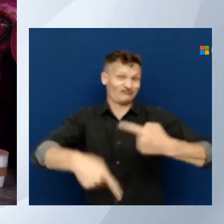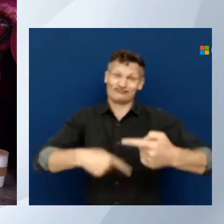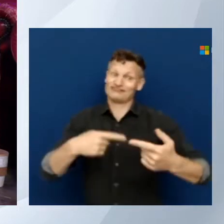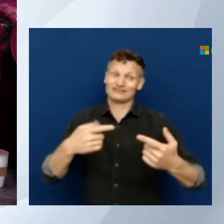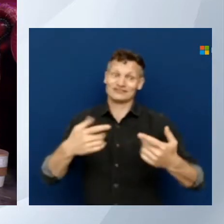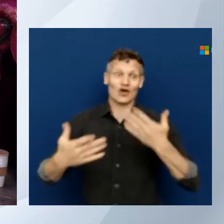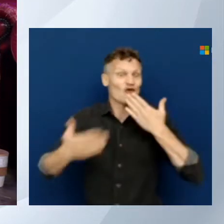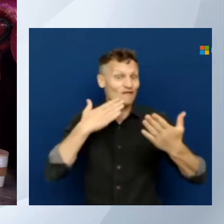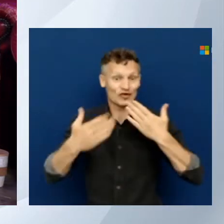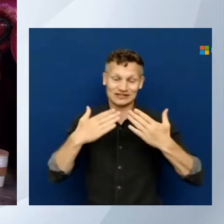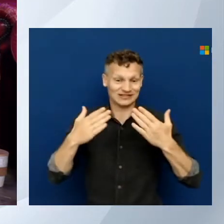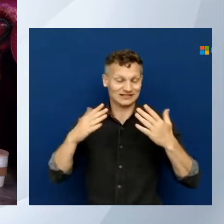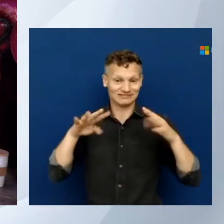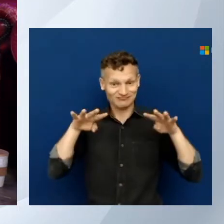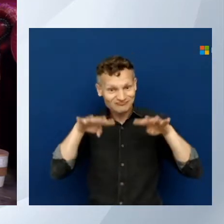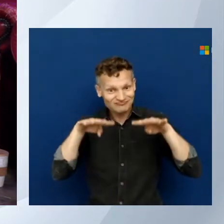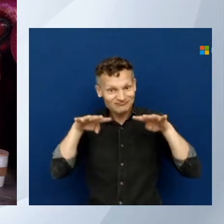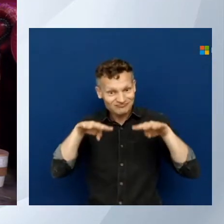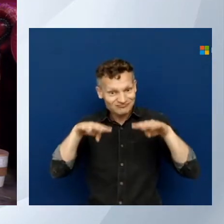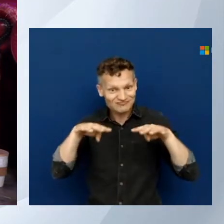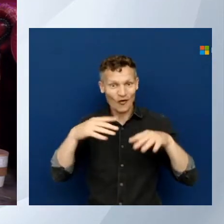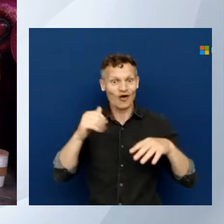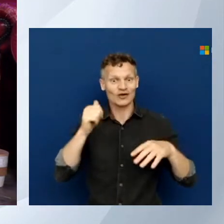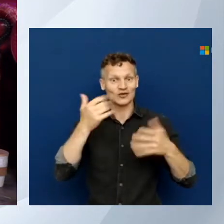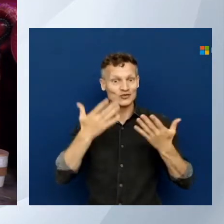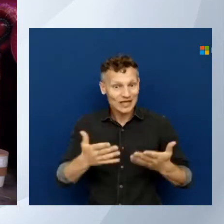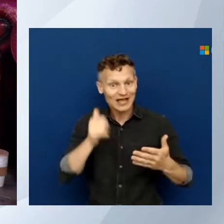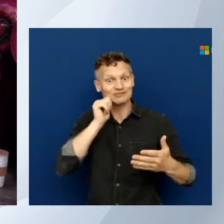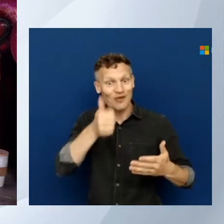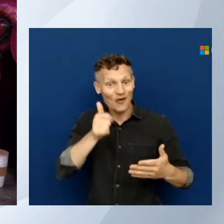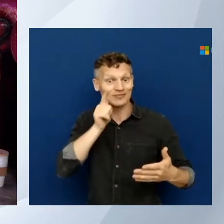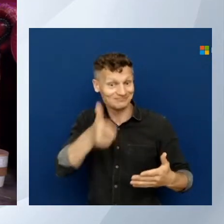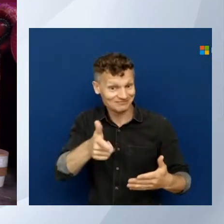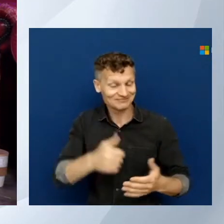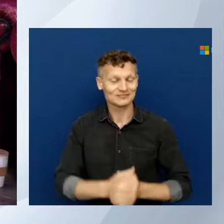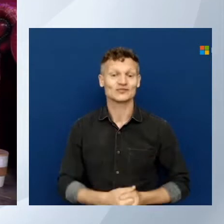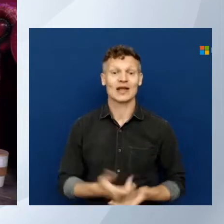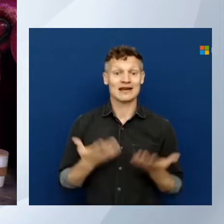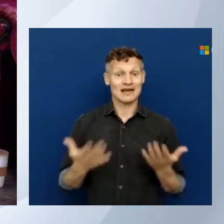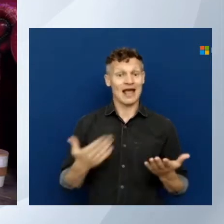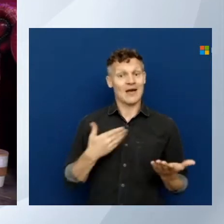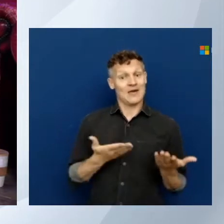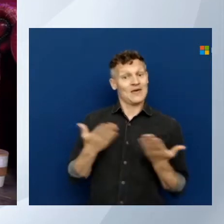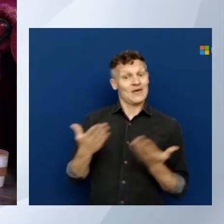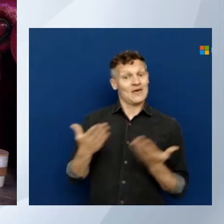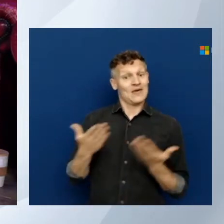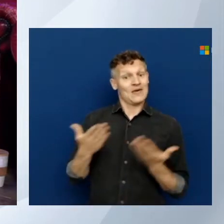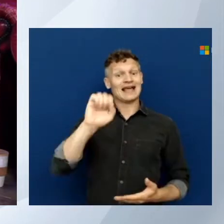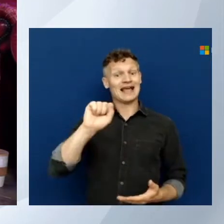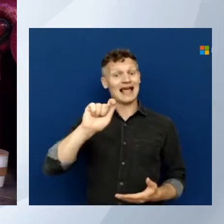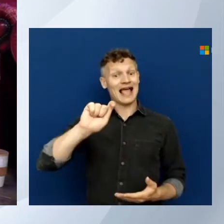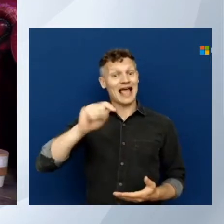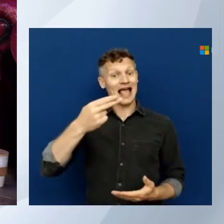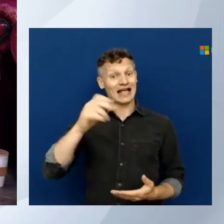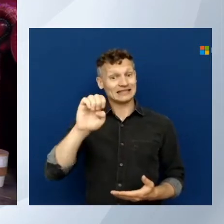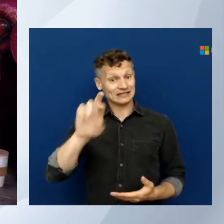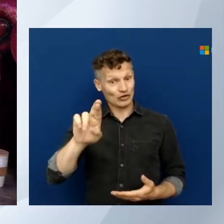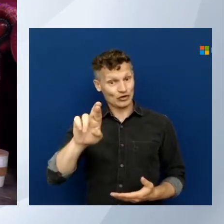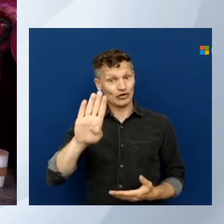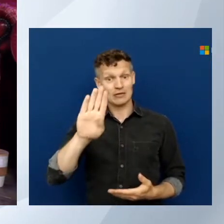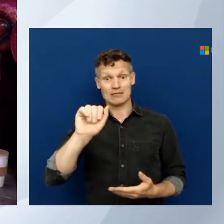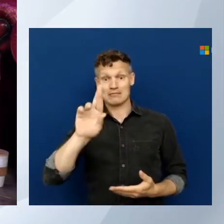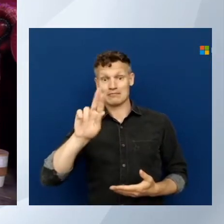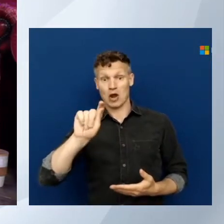days. So next up is Esther Barthel. You're a solution architect at Cognition, right? And you're